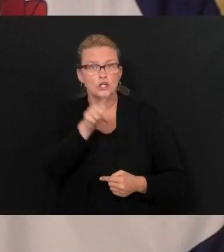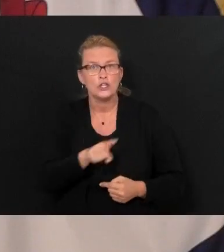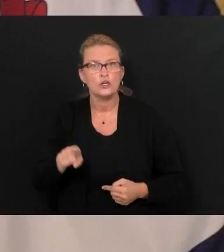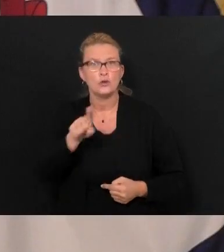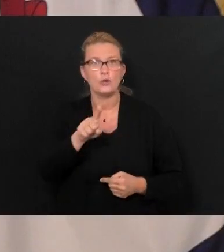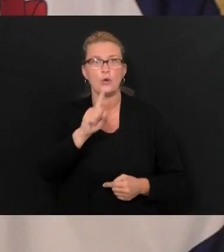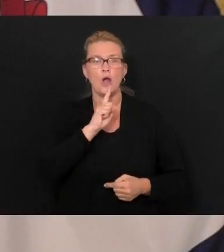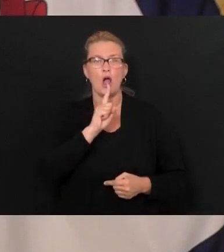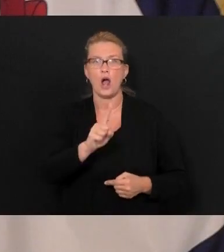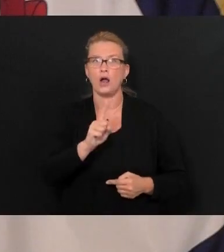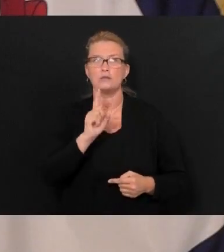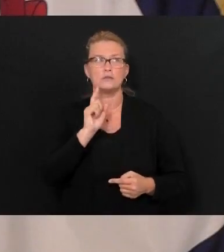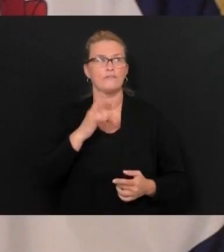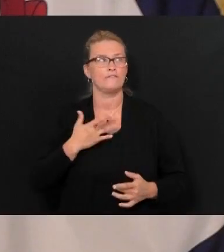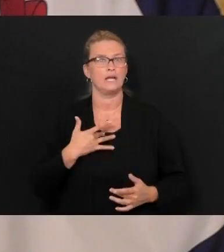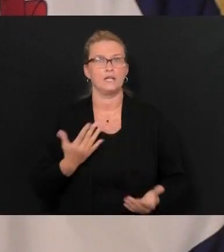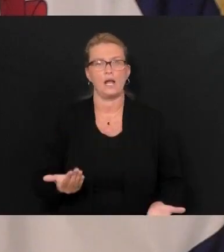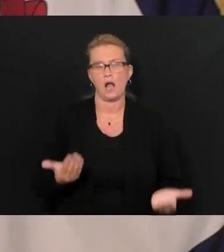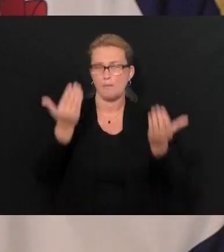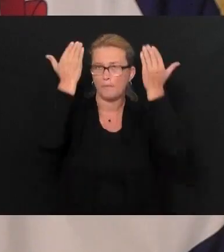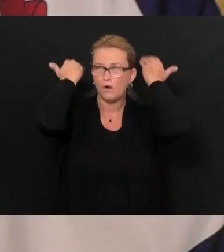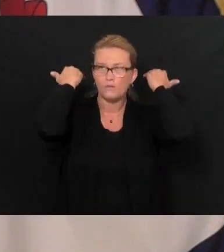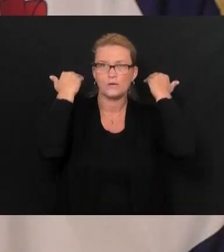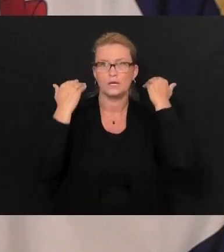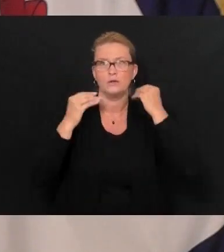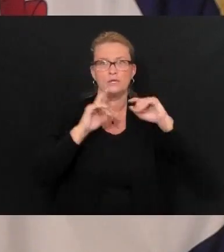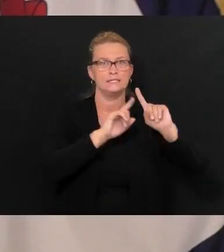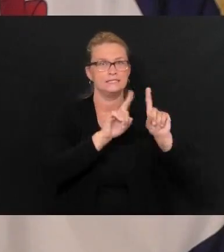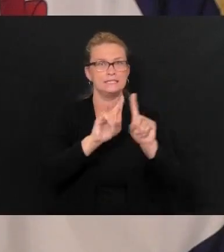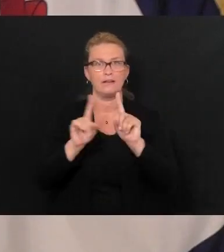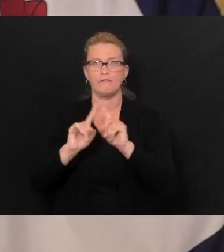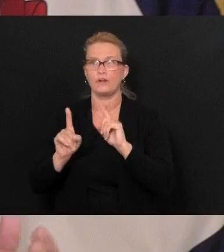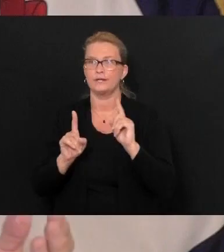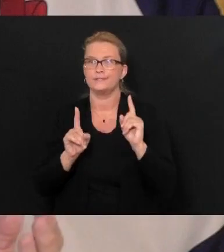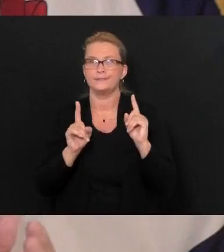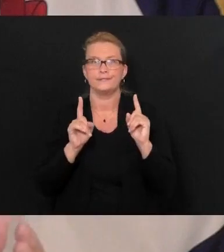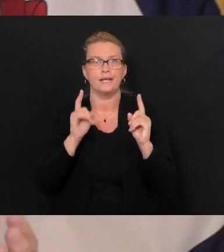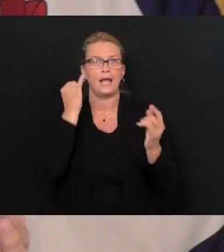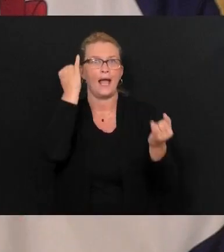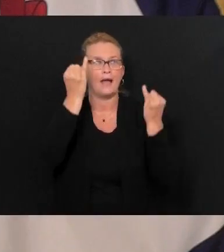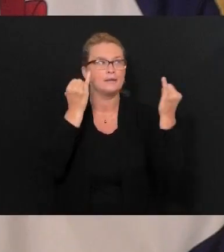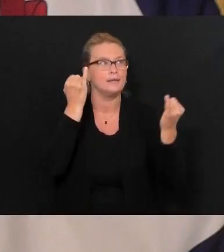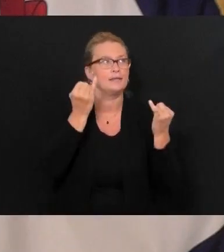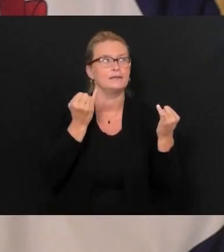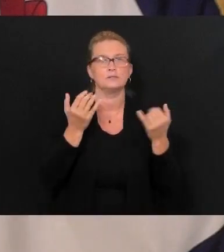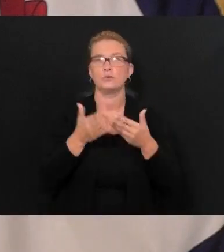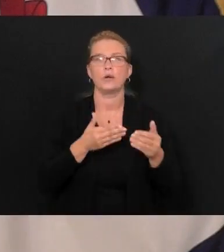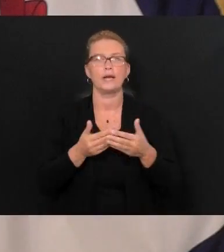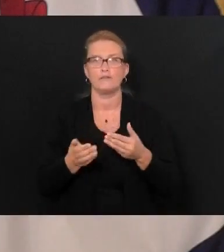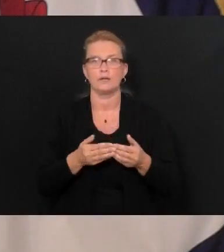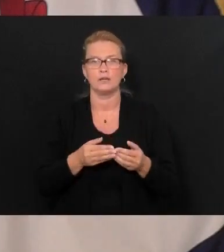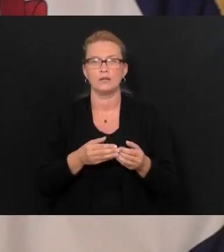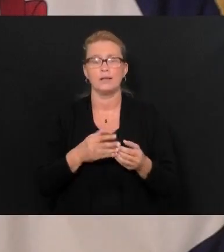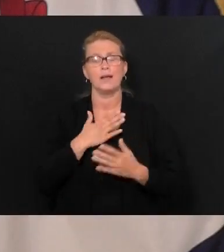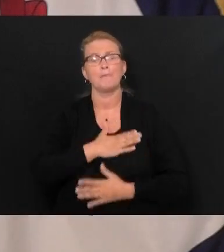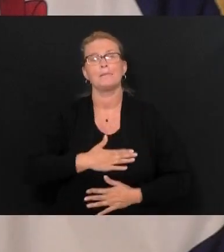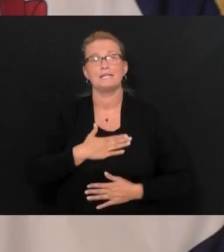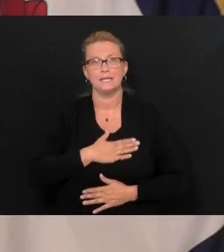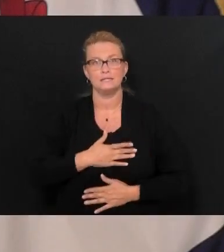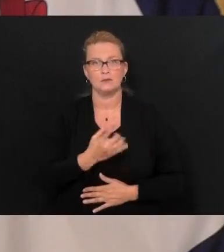are bombarded with all kinds of different solutions or whatever it may be. Just do one thing for